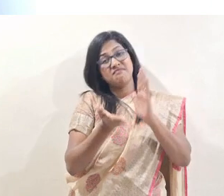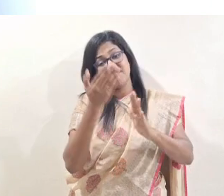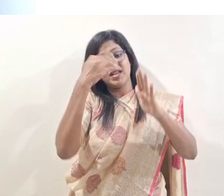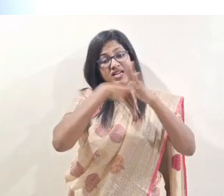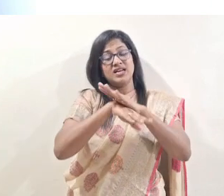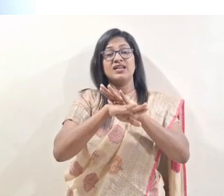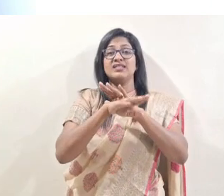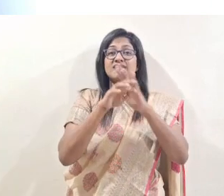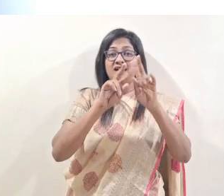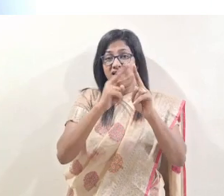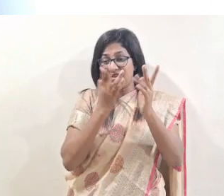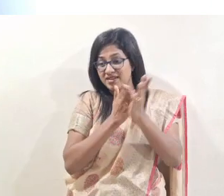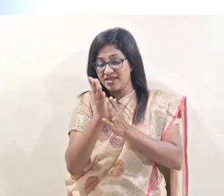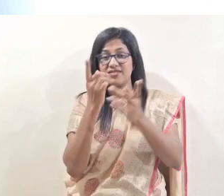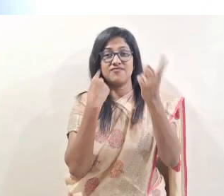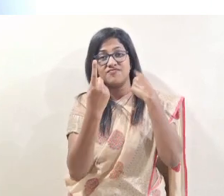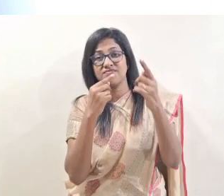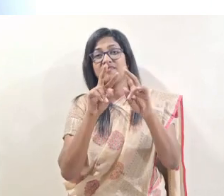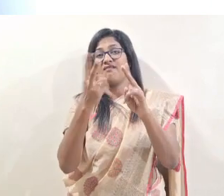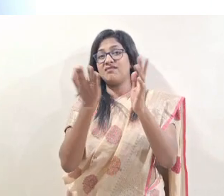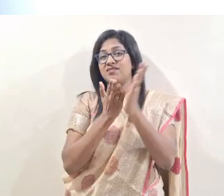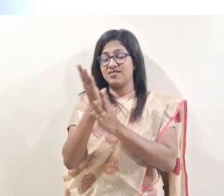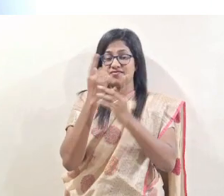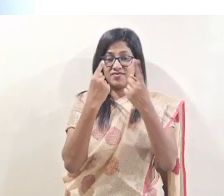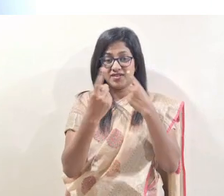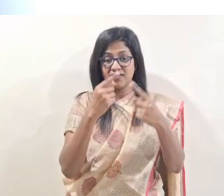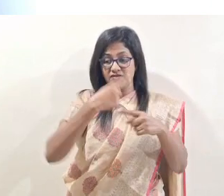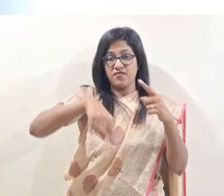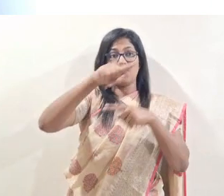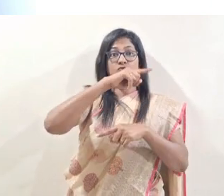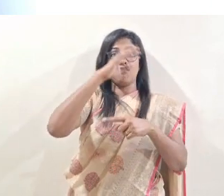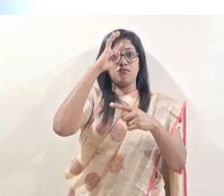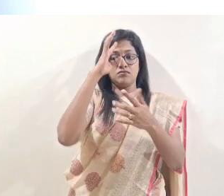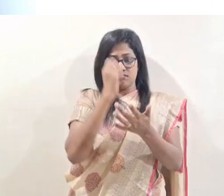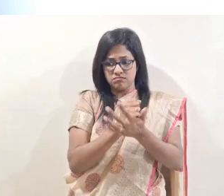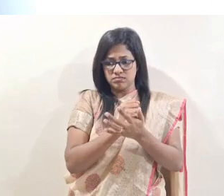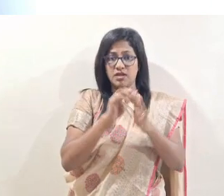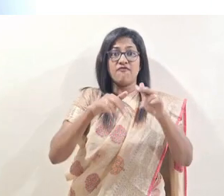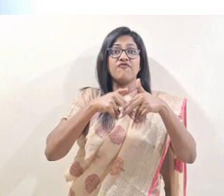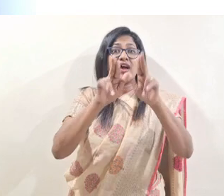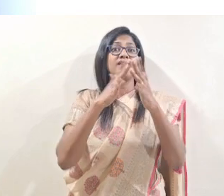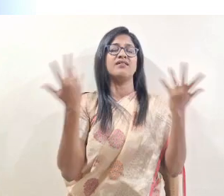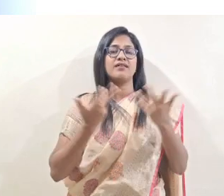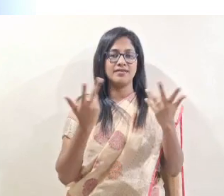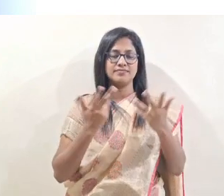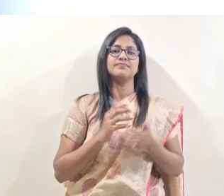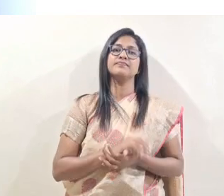these alternative analysis before we arrived at what would finally be coming up.